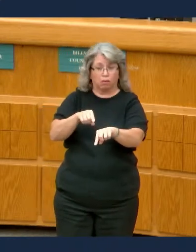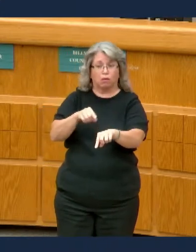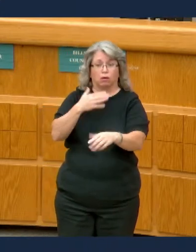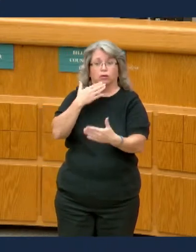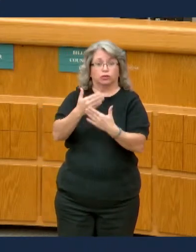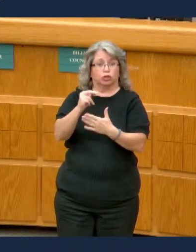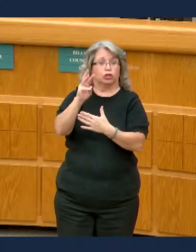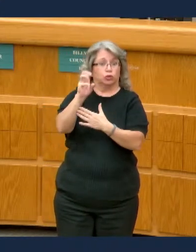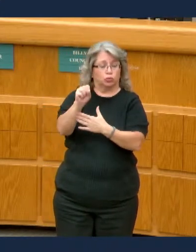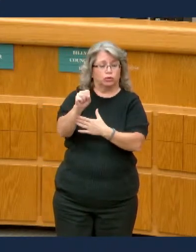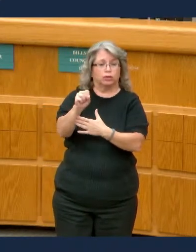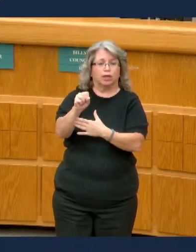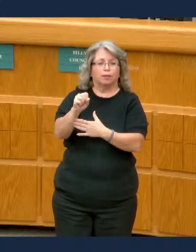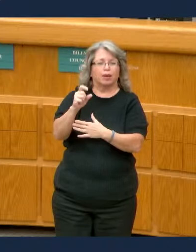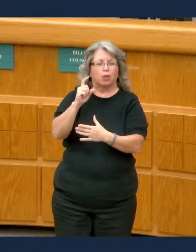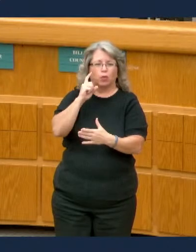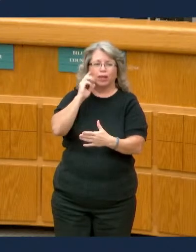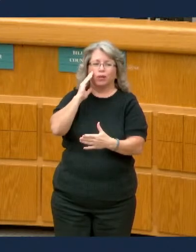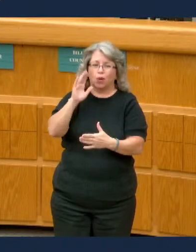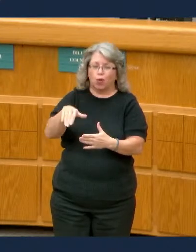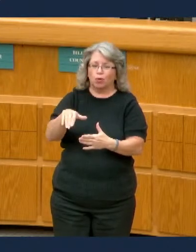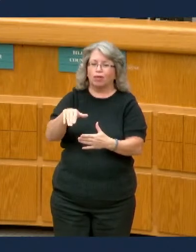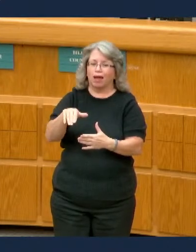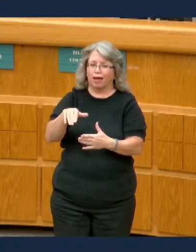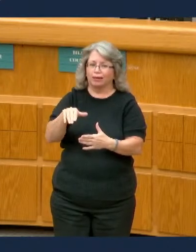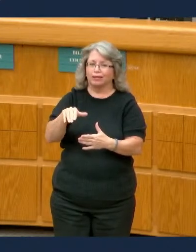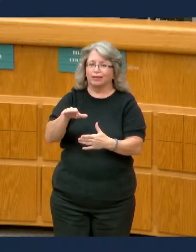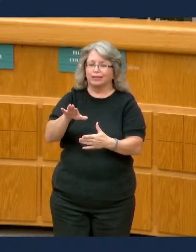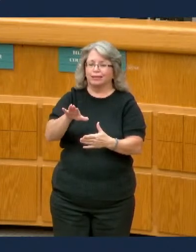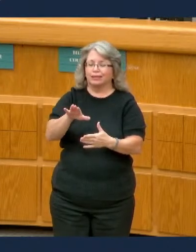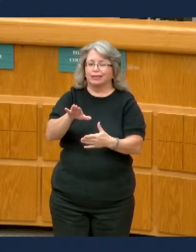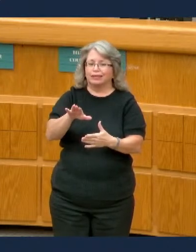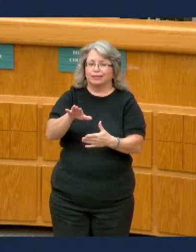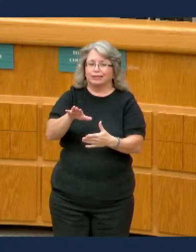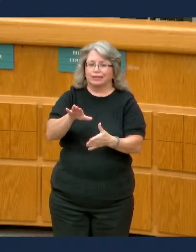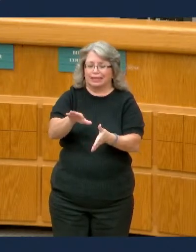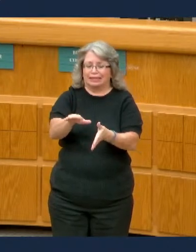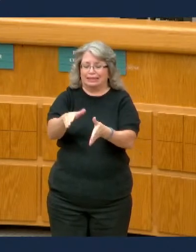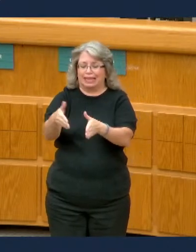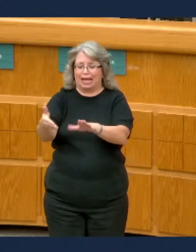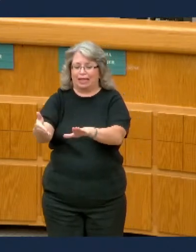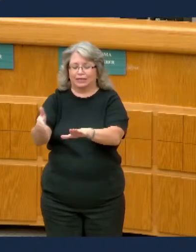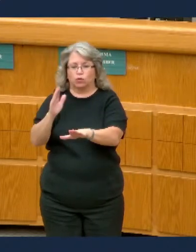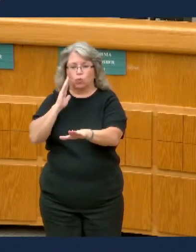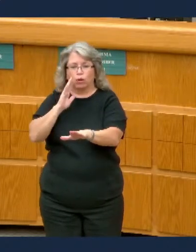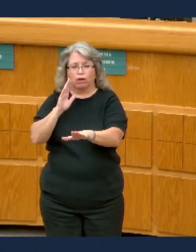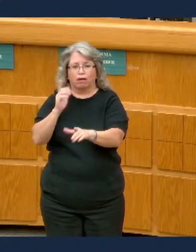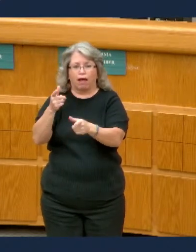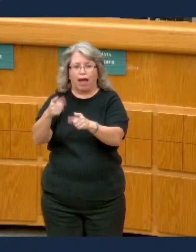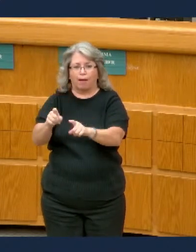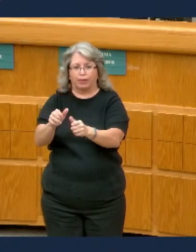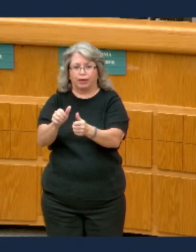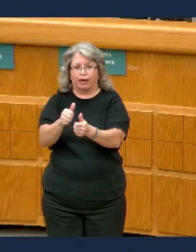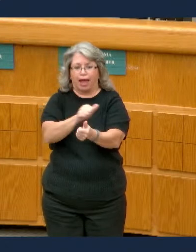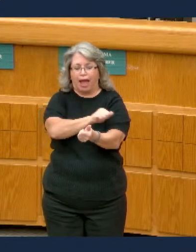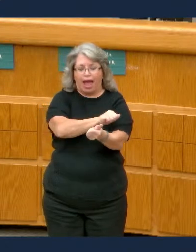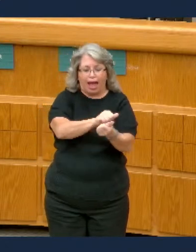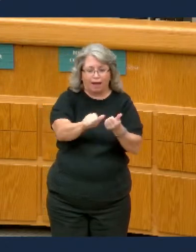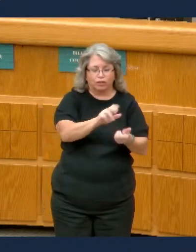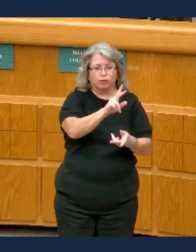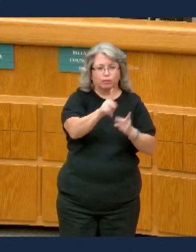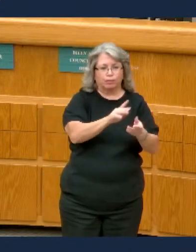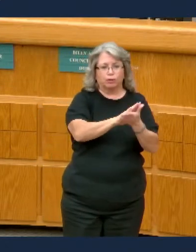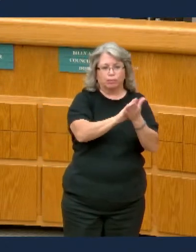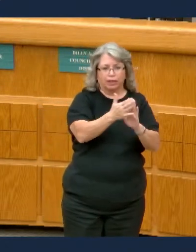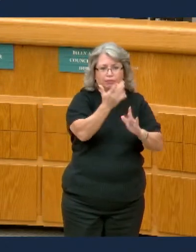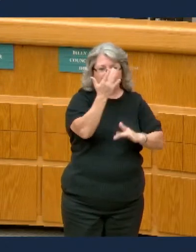deaths lag from infections, and yesterday we had 10 deaths. So, those were 10 individuals that lost their lives when this could